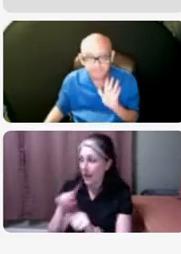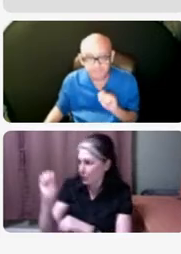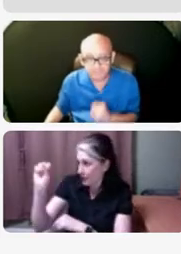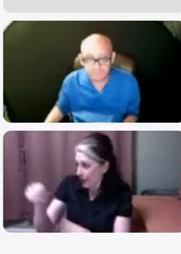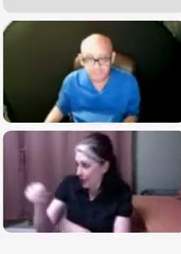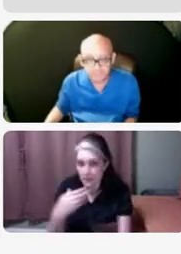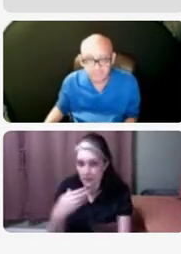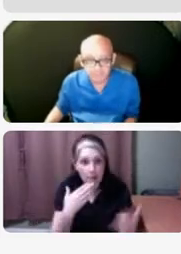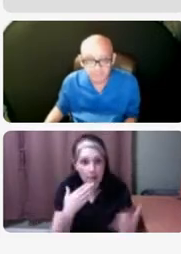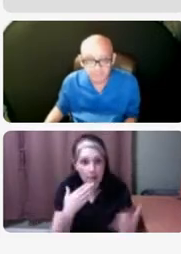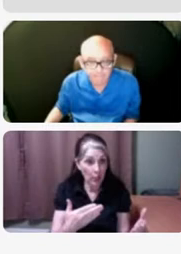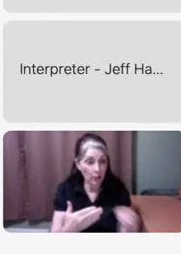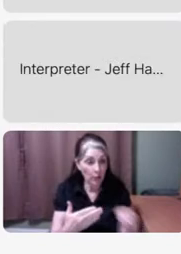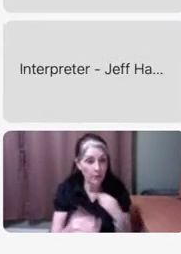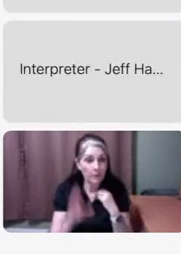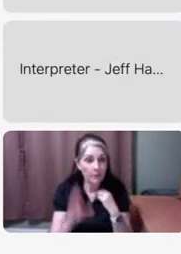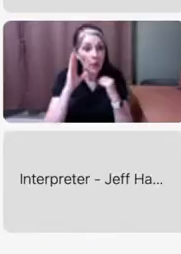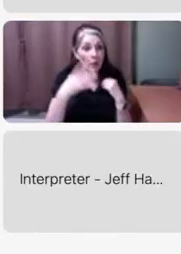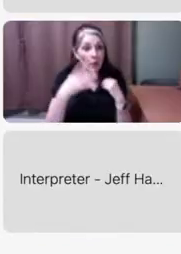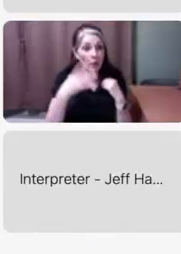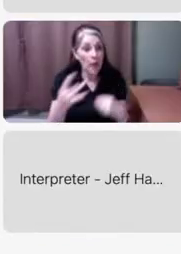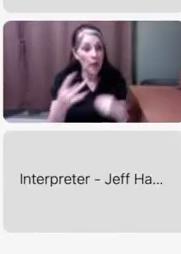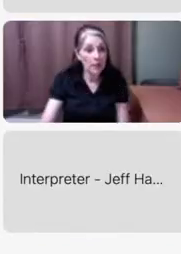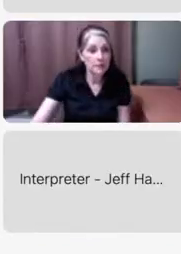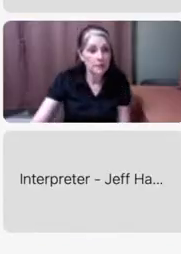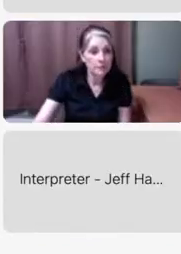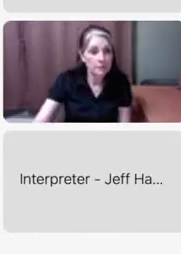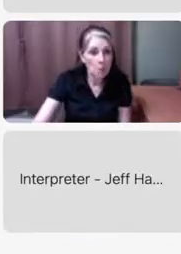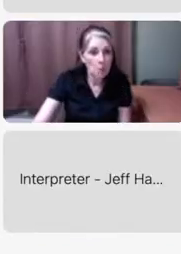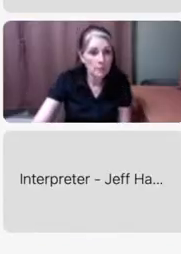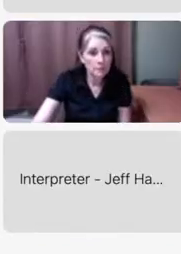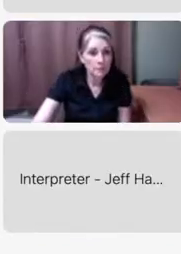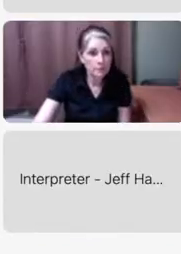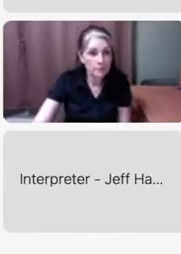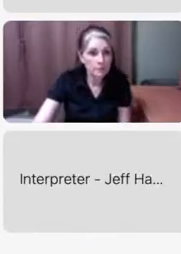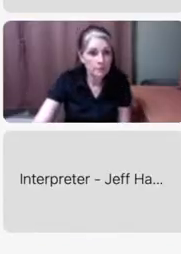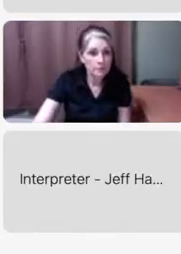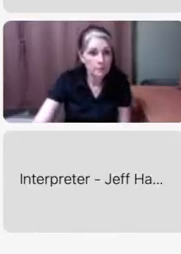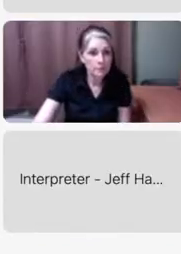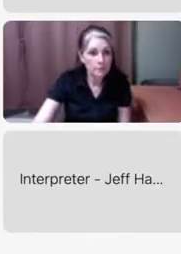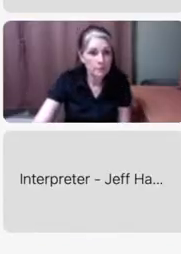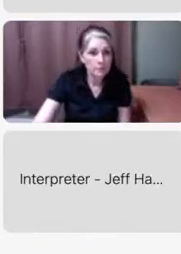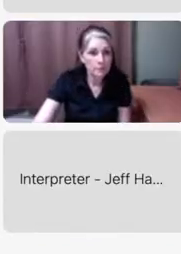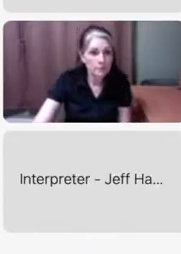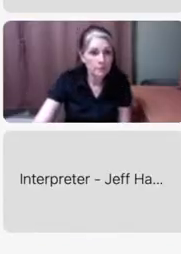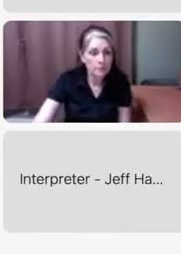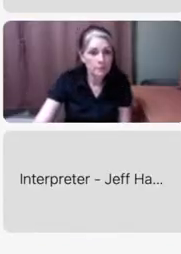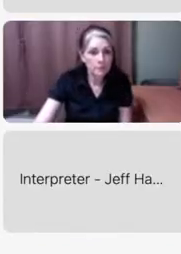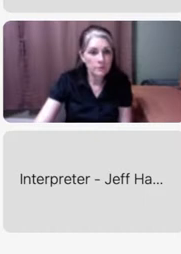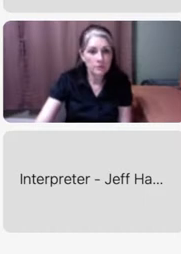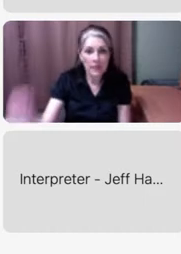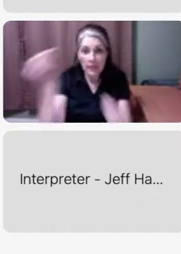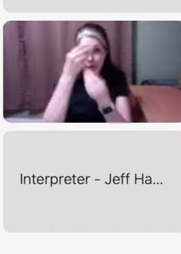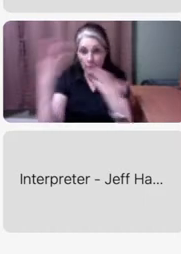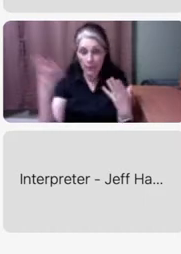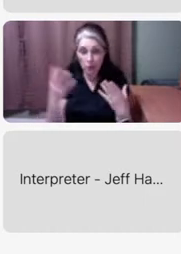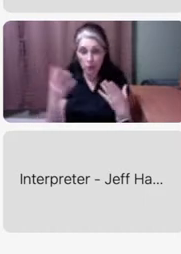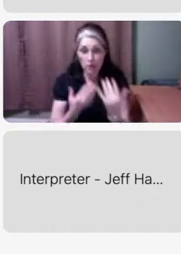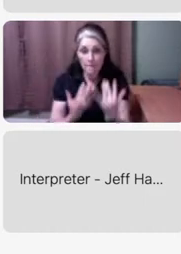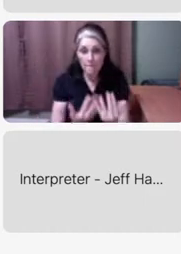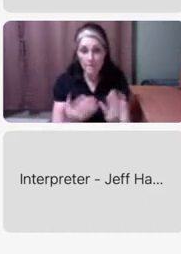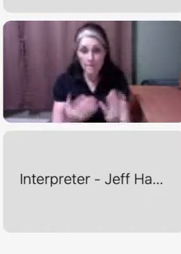i would like if you would please send us information on the fire alarm situation at bloomington high